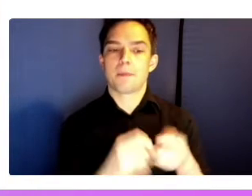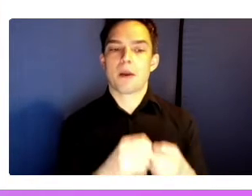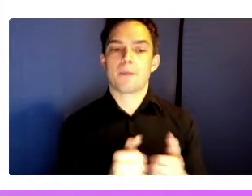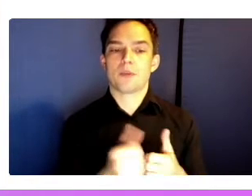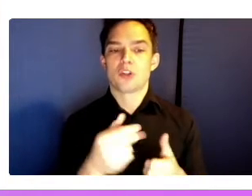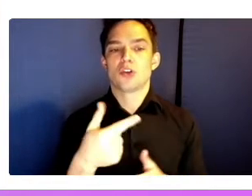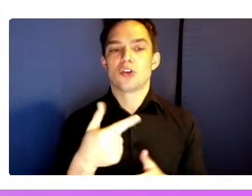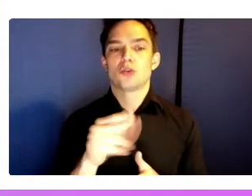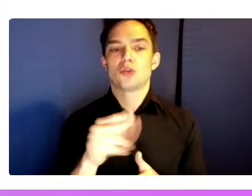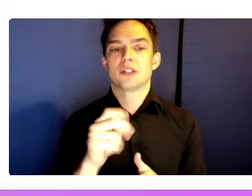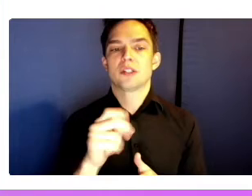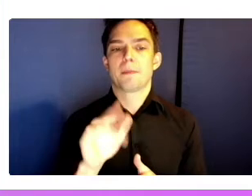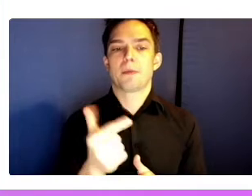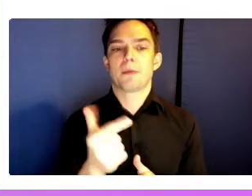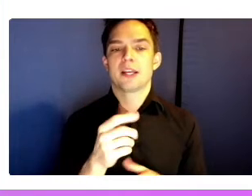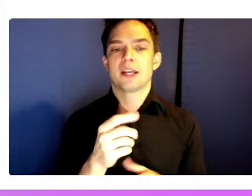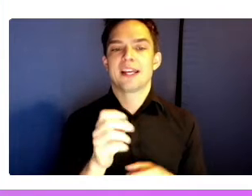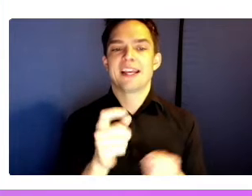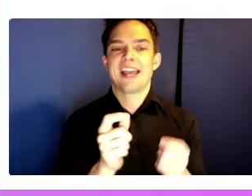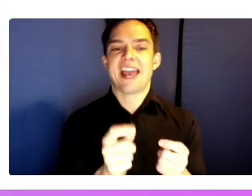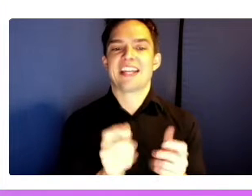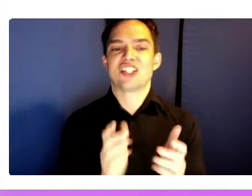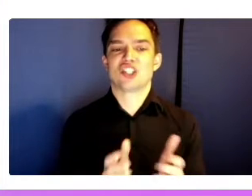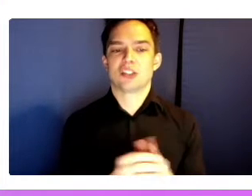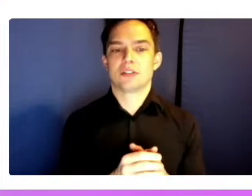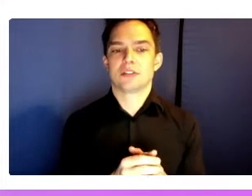editor. I thought this was an amazing